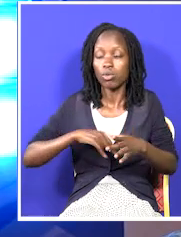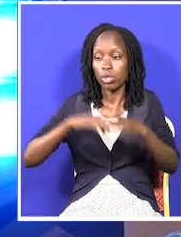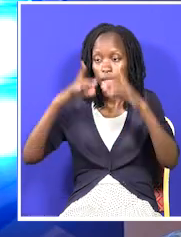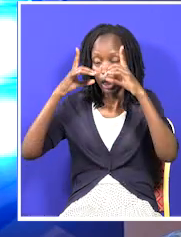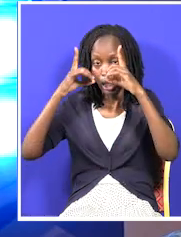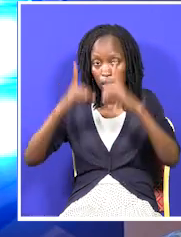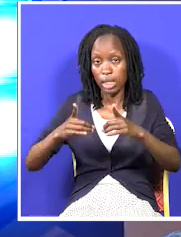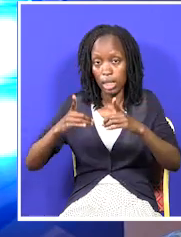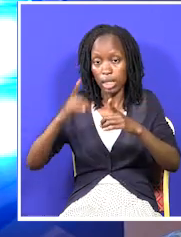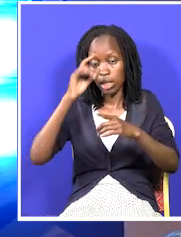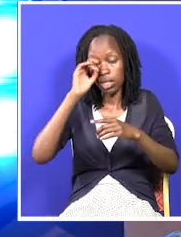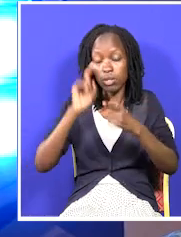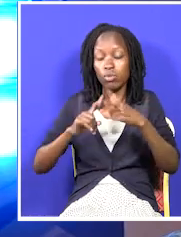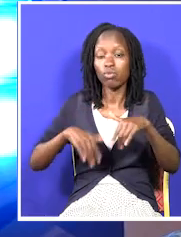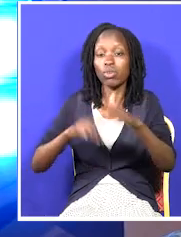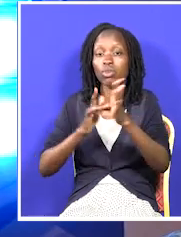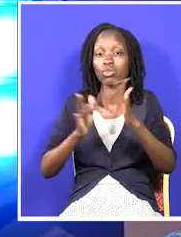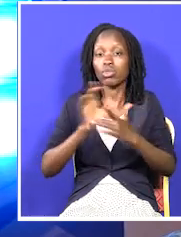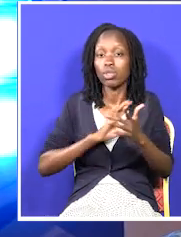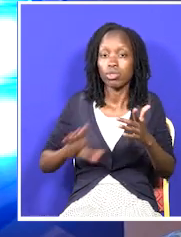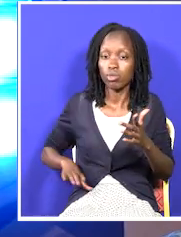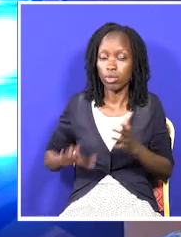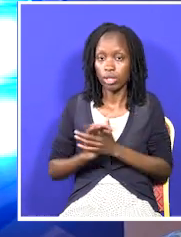decision to follow Jesus Christ.